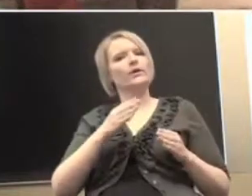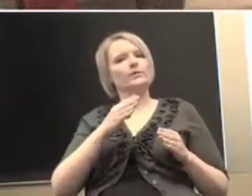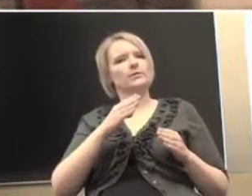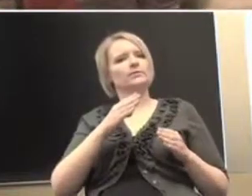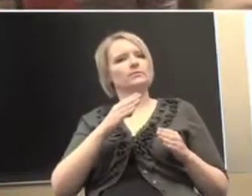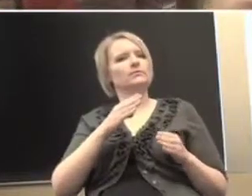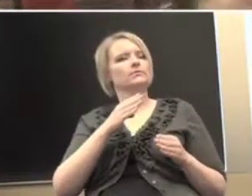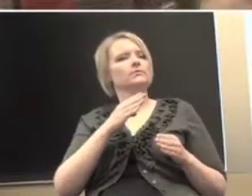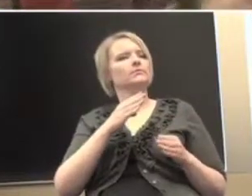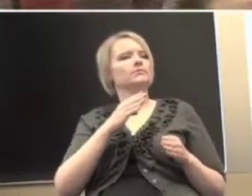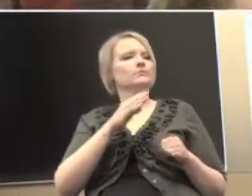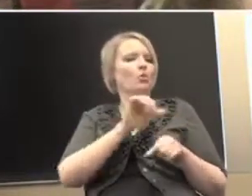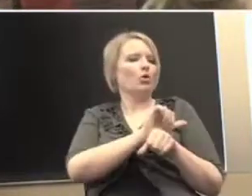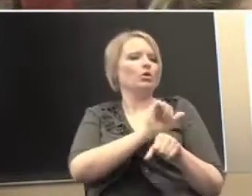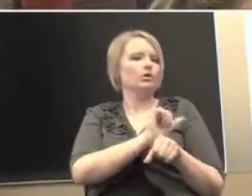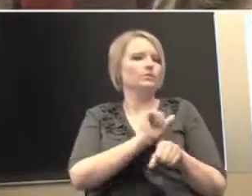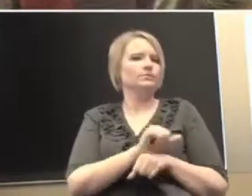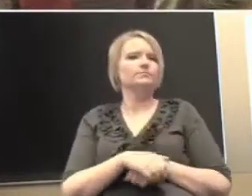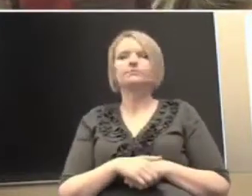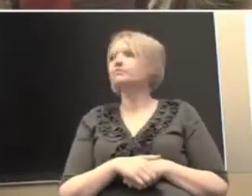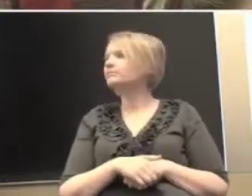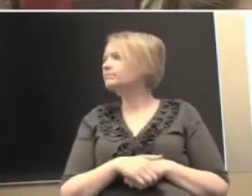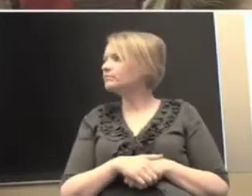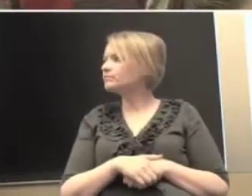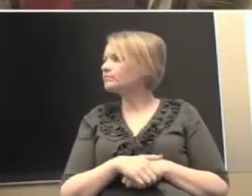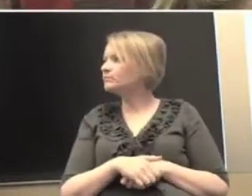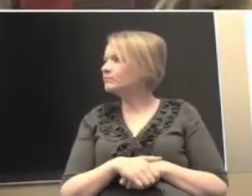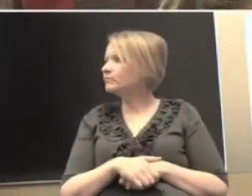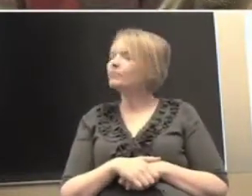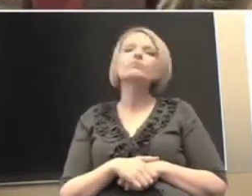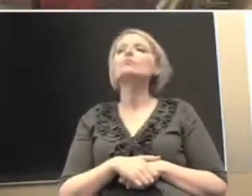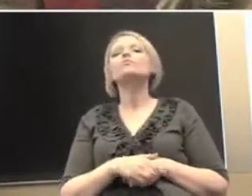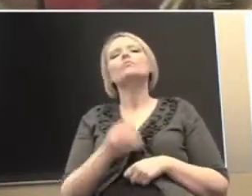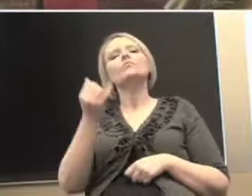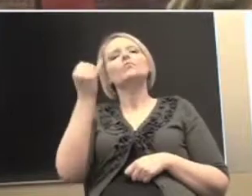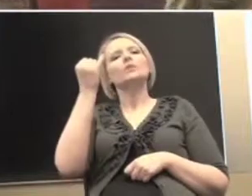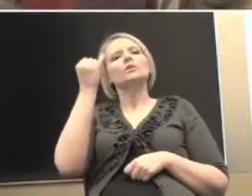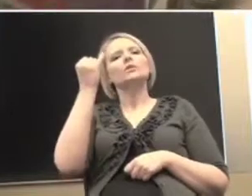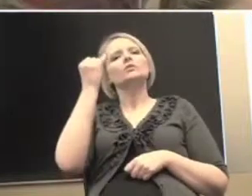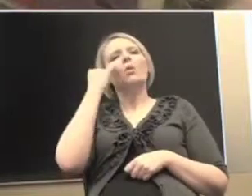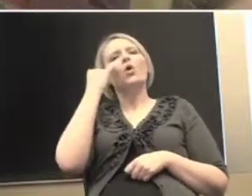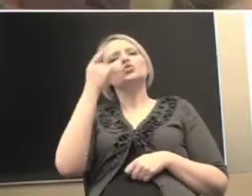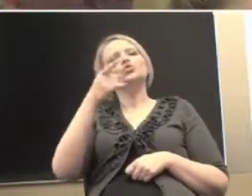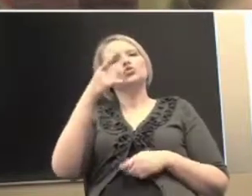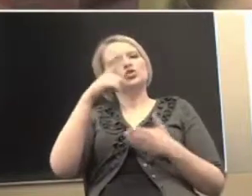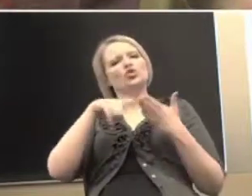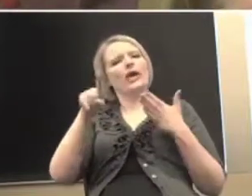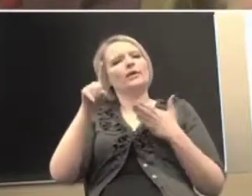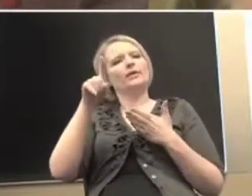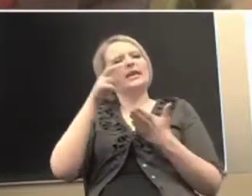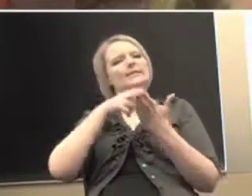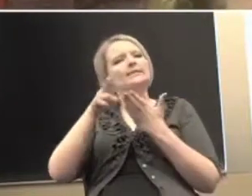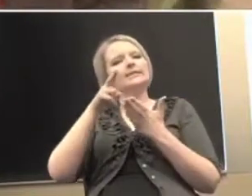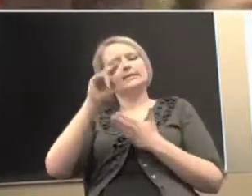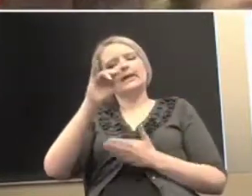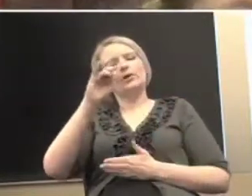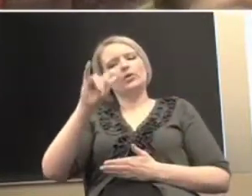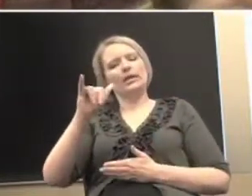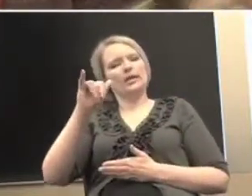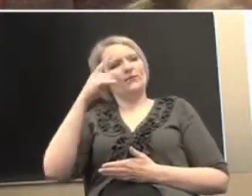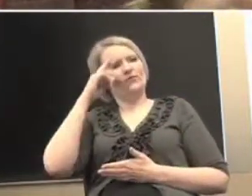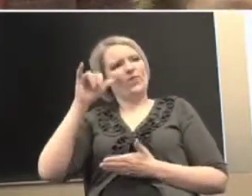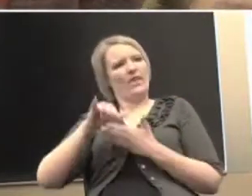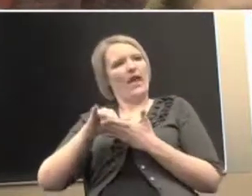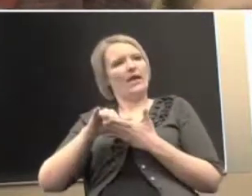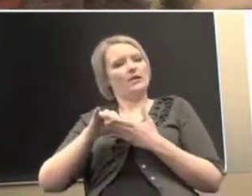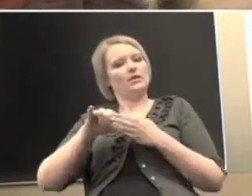I don't know if that makes sense. Yeah. So. So if you were going to check on the integrity of this being implemented, what would be the components you'd want to look at to see